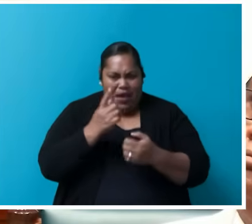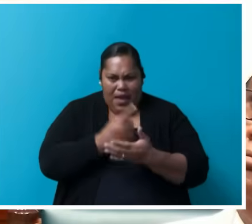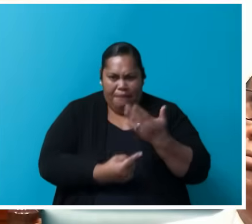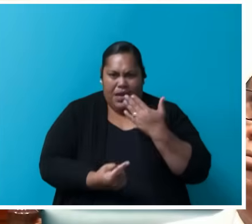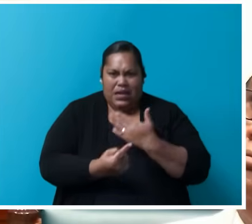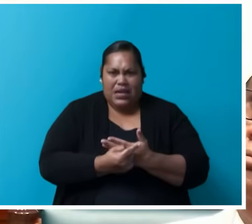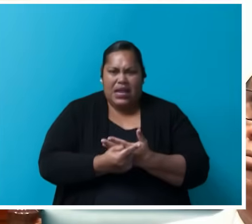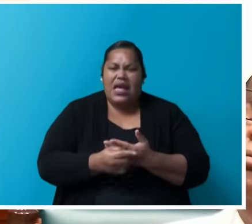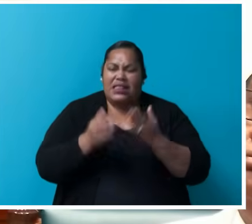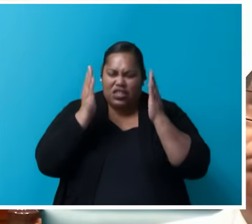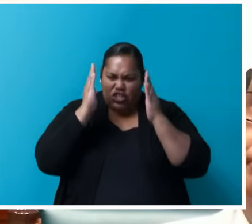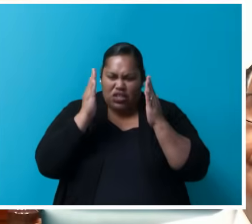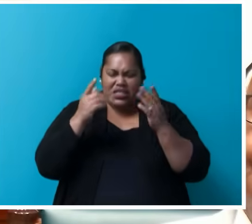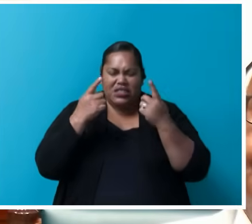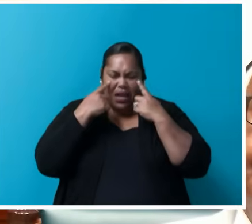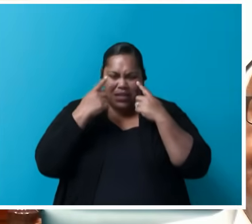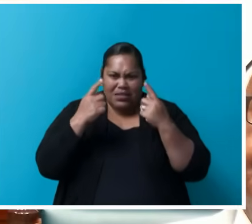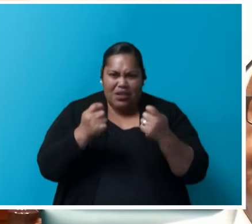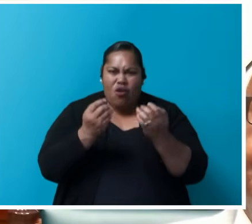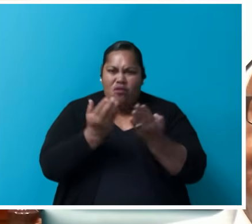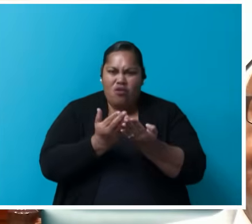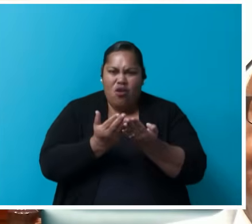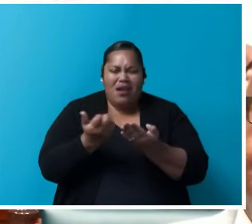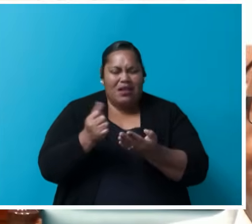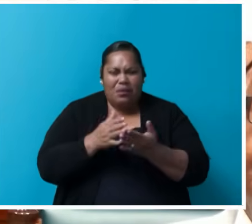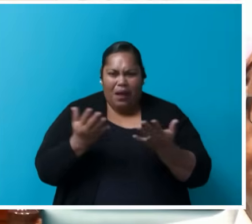church, temple, mosque, or a shrine.